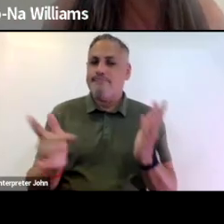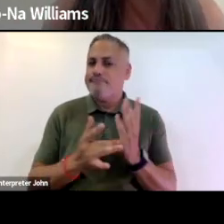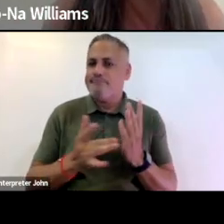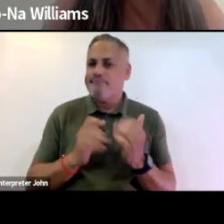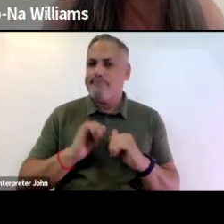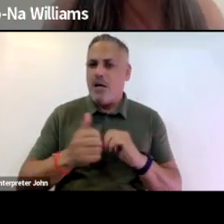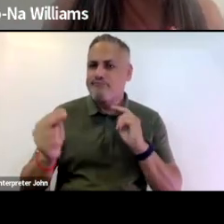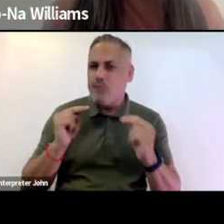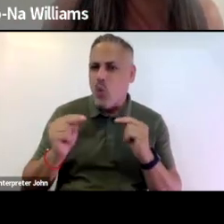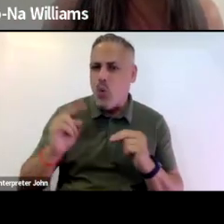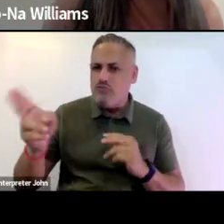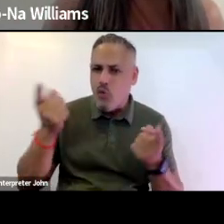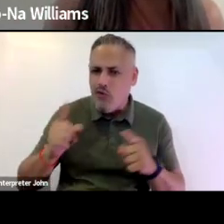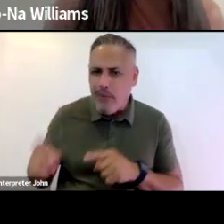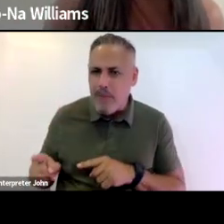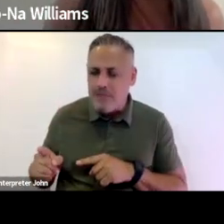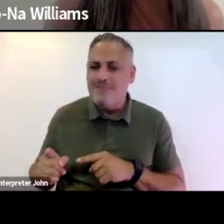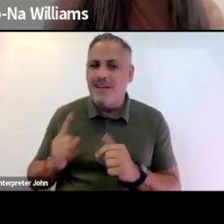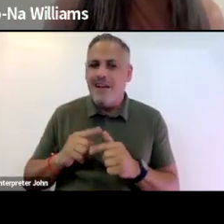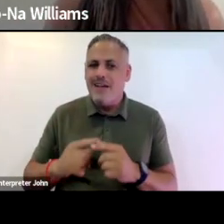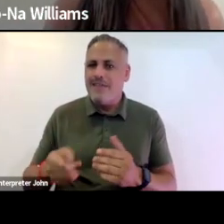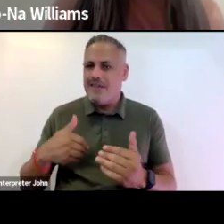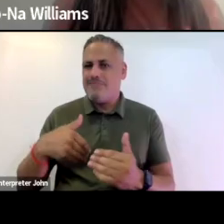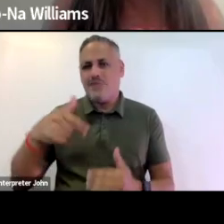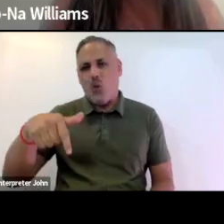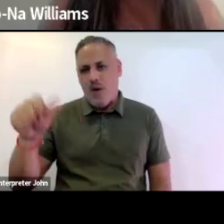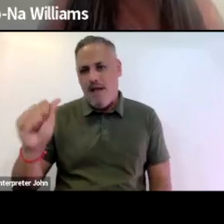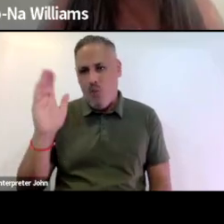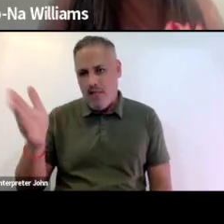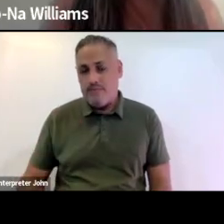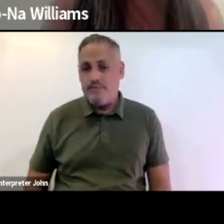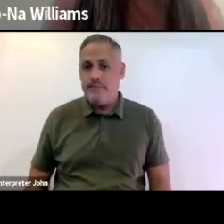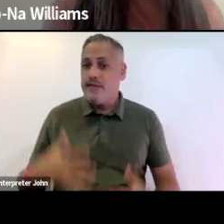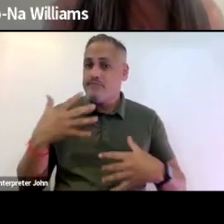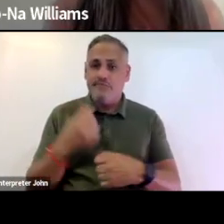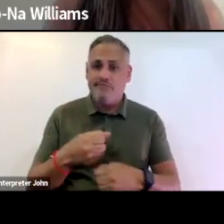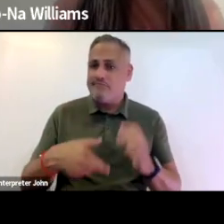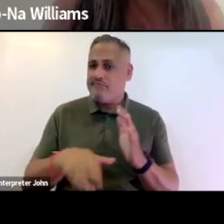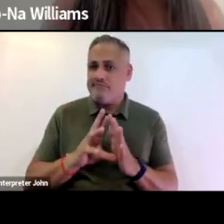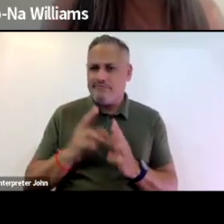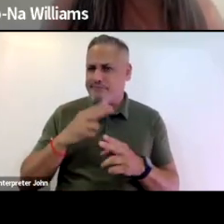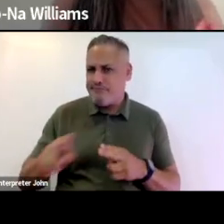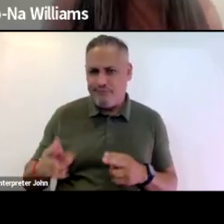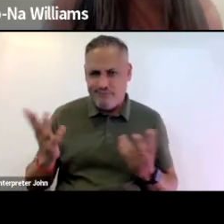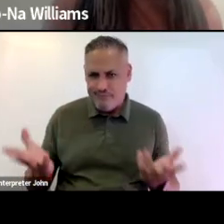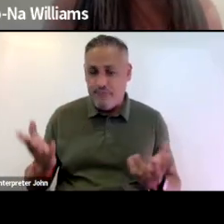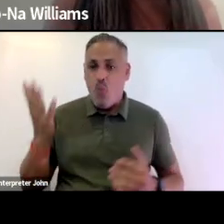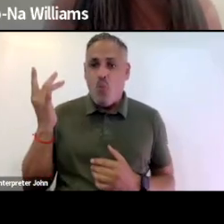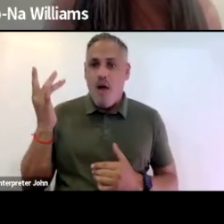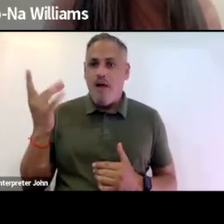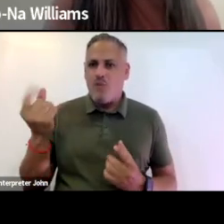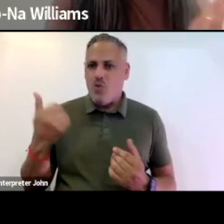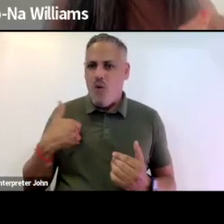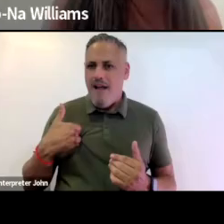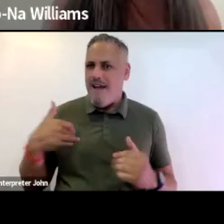negotiate the terms of the agreement, and then we'll move straight into a Q&A. The recap is going to be pretty quick because we do have